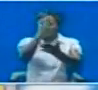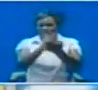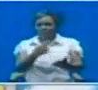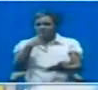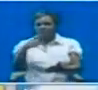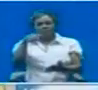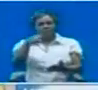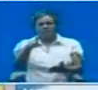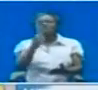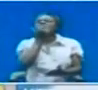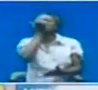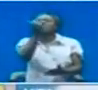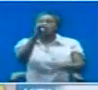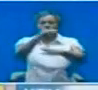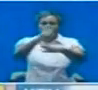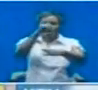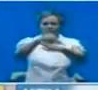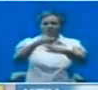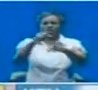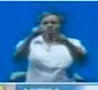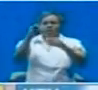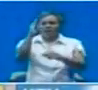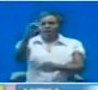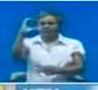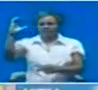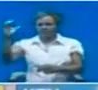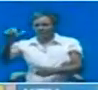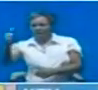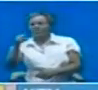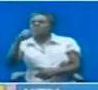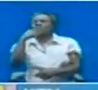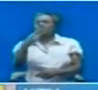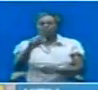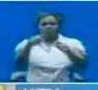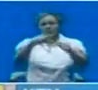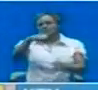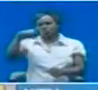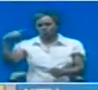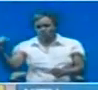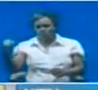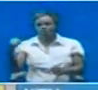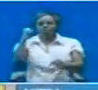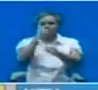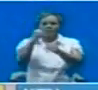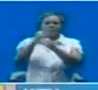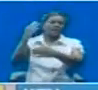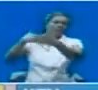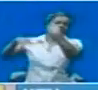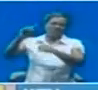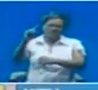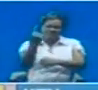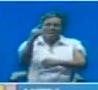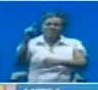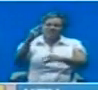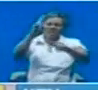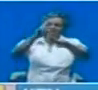he will snub the summons by the International Criminal Court, others saying that he will go to The Hague and make history by becoming the first